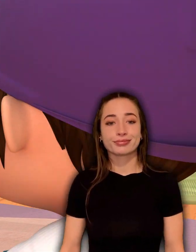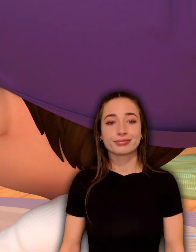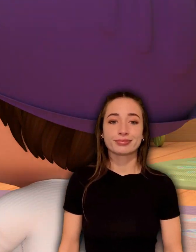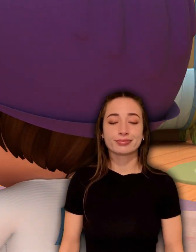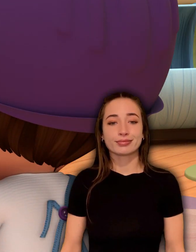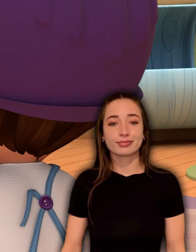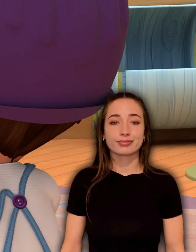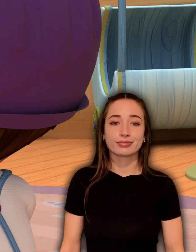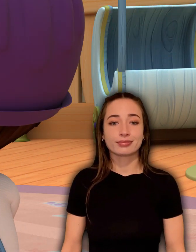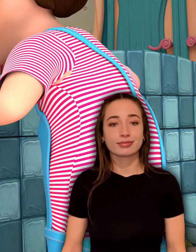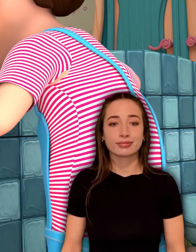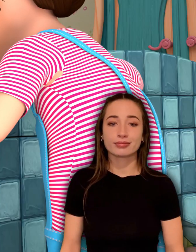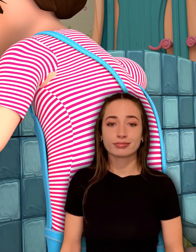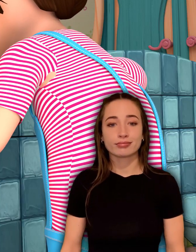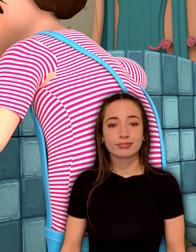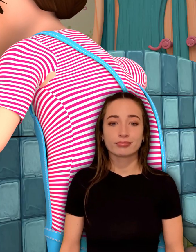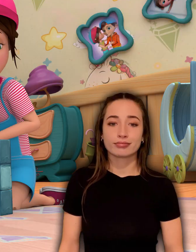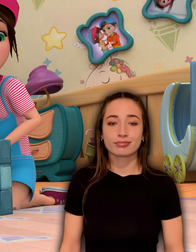friends